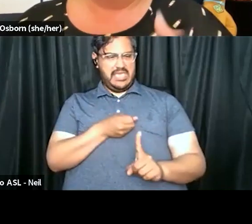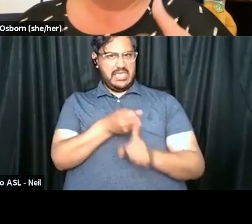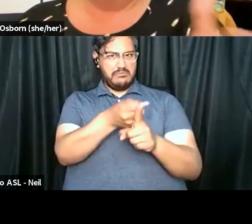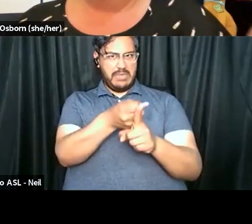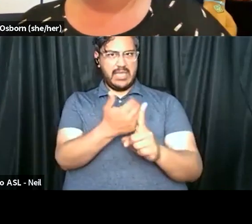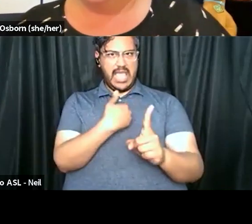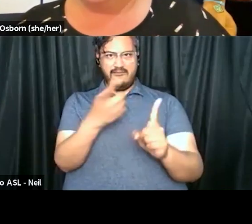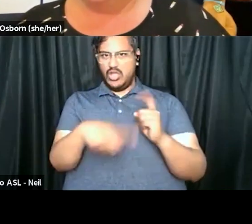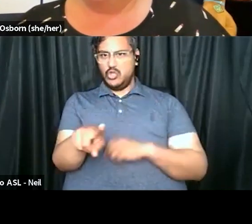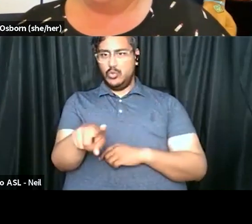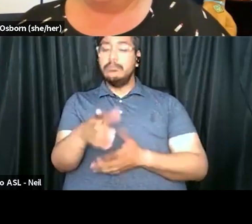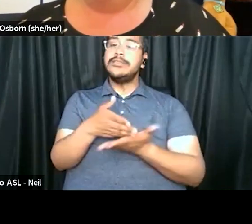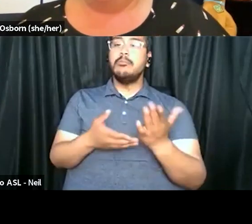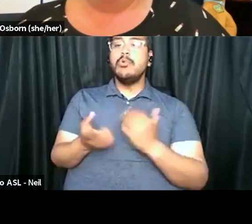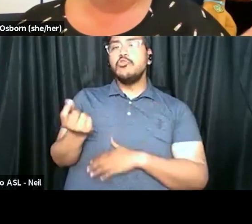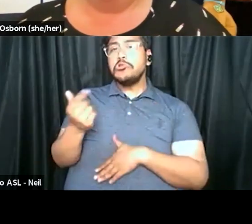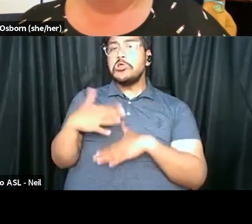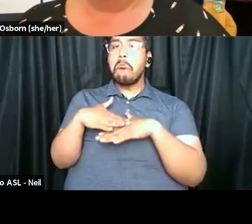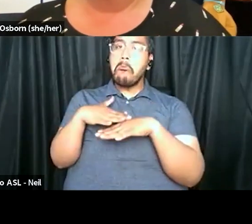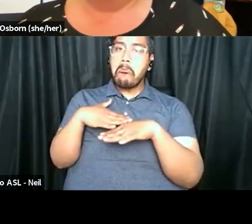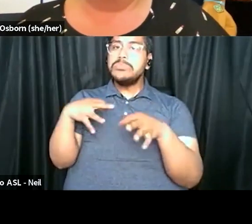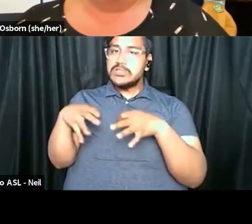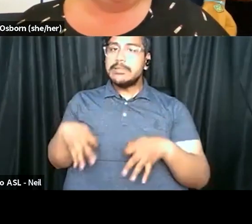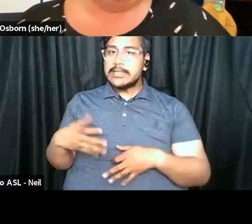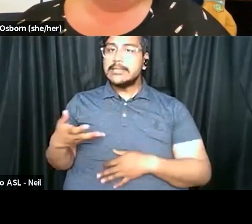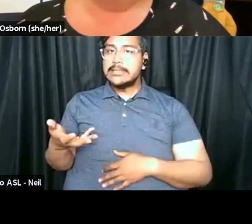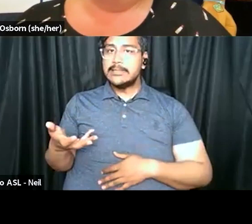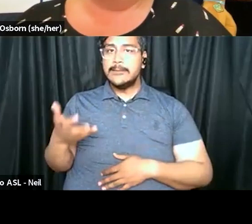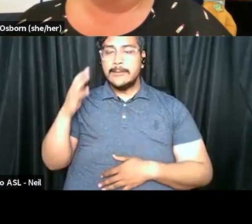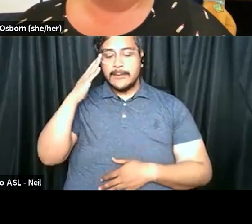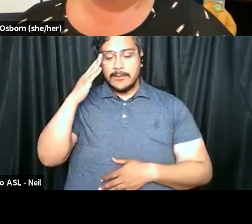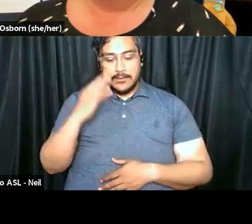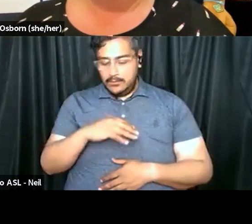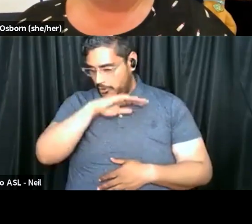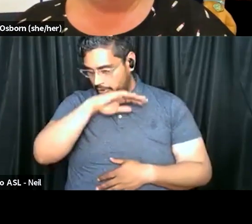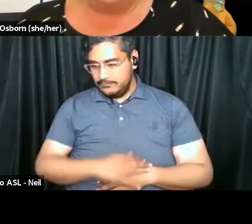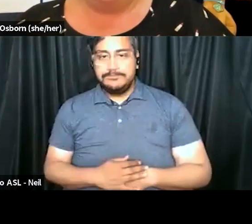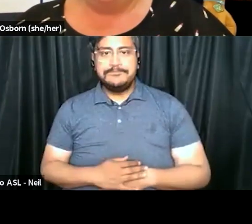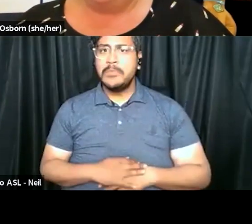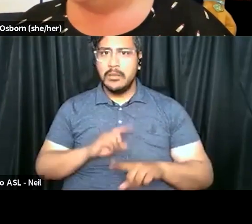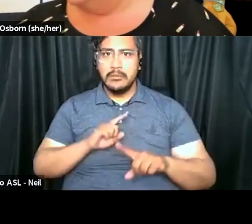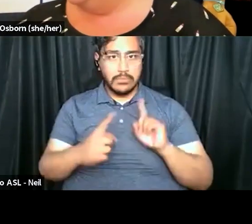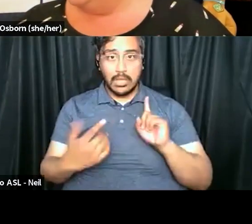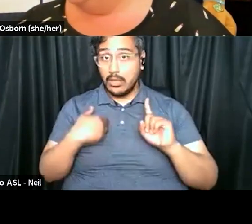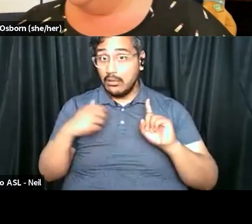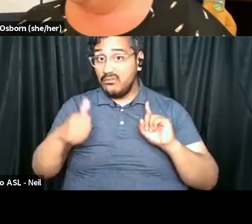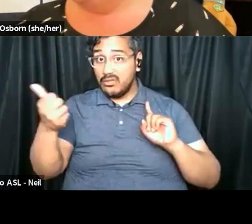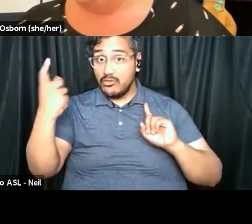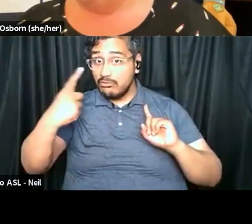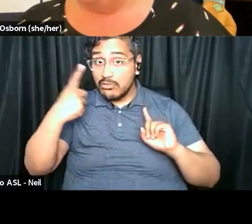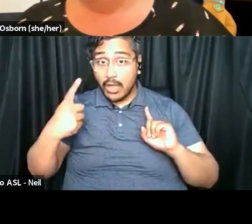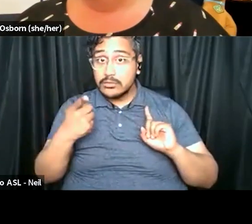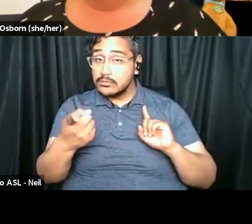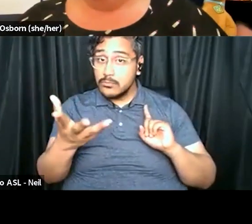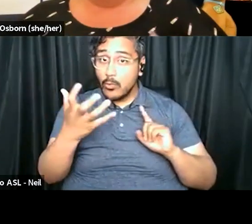you. Some of you touched on this a little bit in your origin stories or just talking about yourself as writers, but are there other thoughts that you all would like to